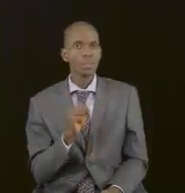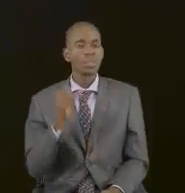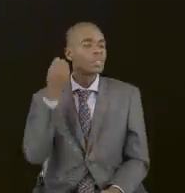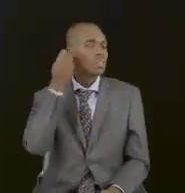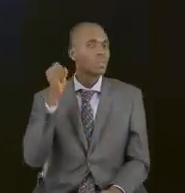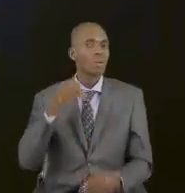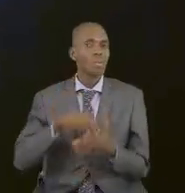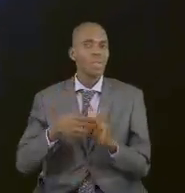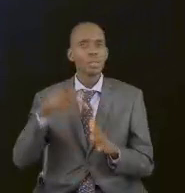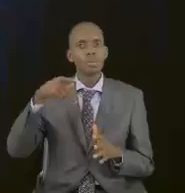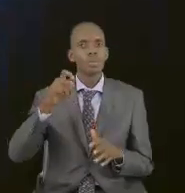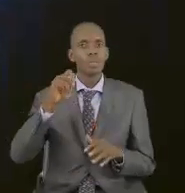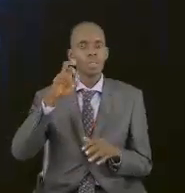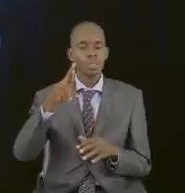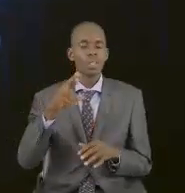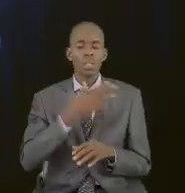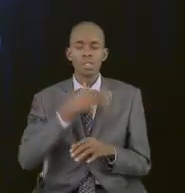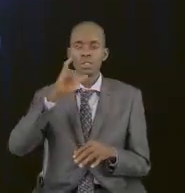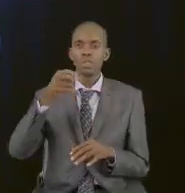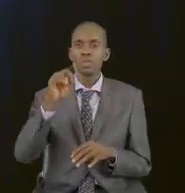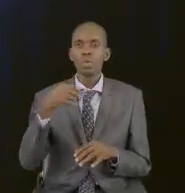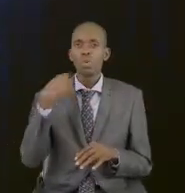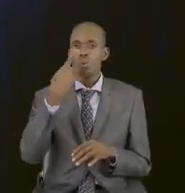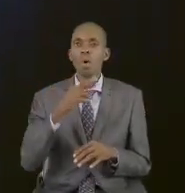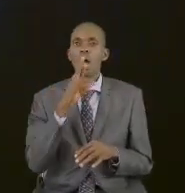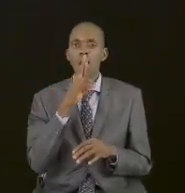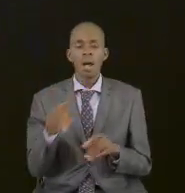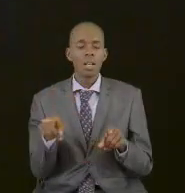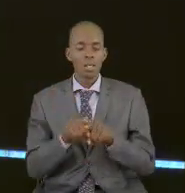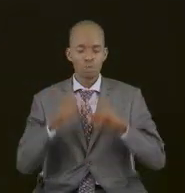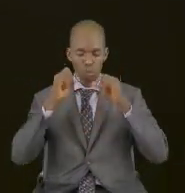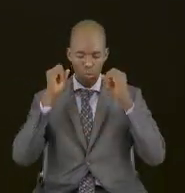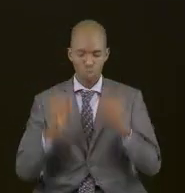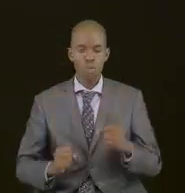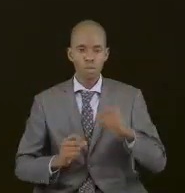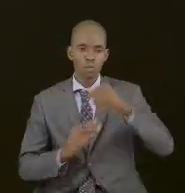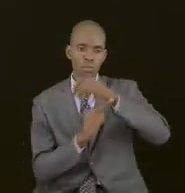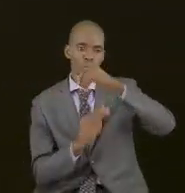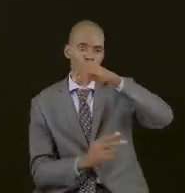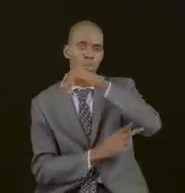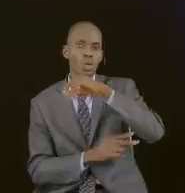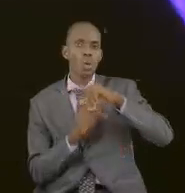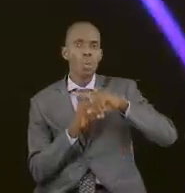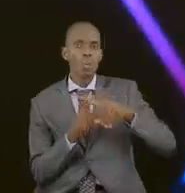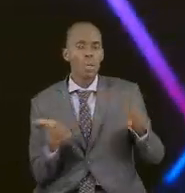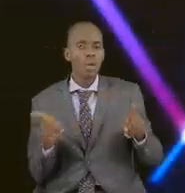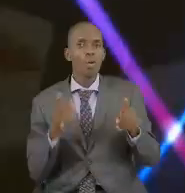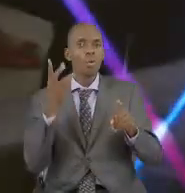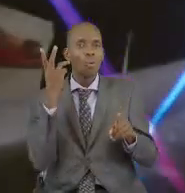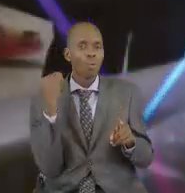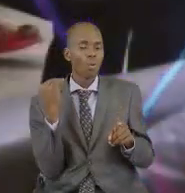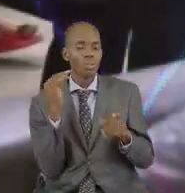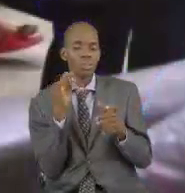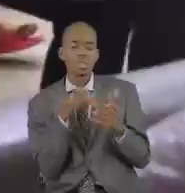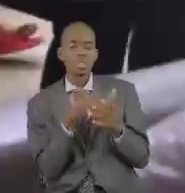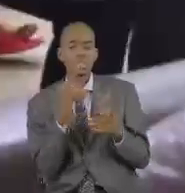who seemed to be pillars, perceived the grace that was given unto me.